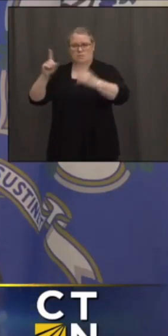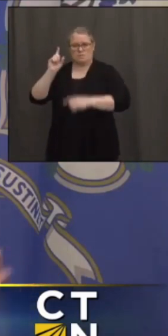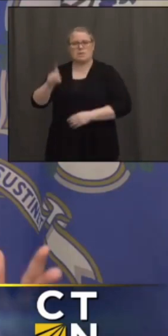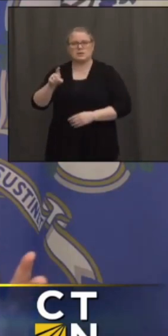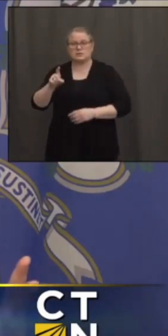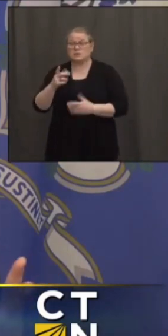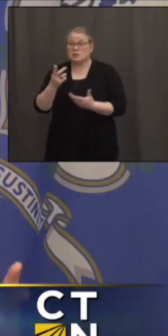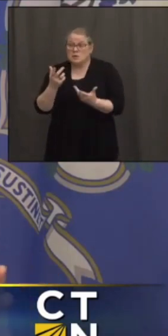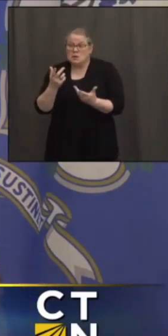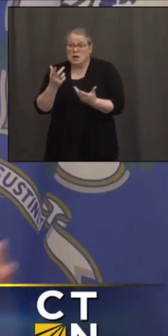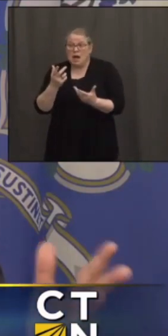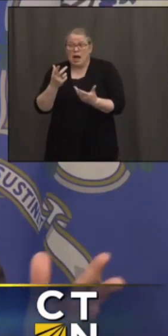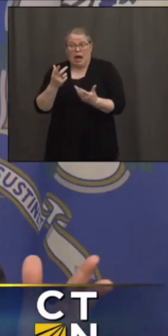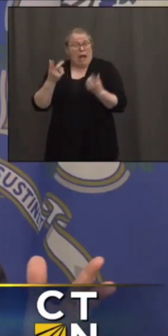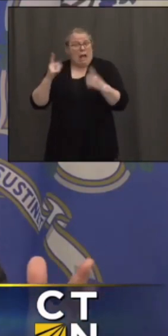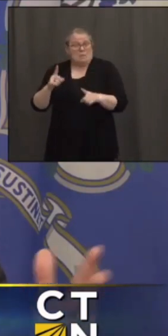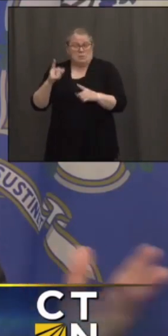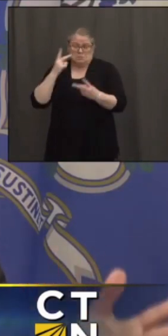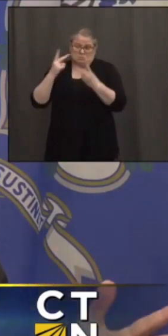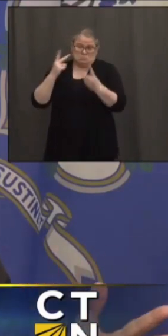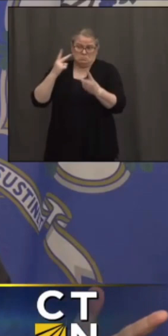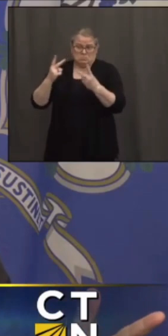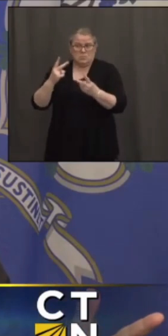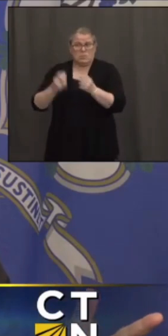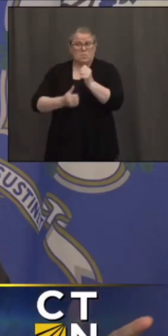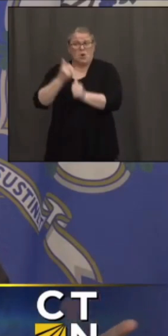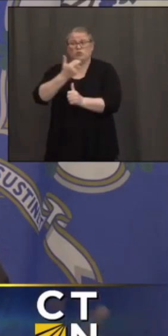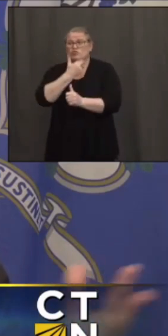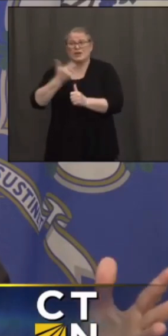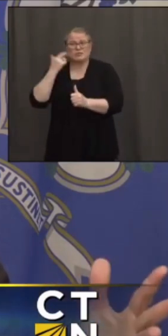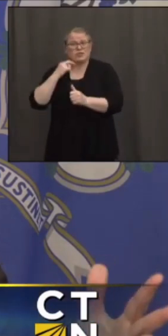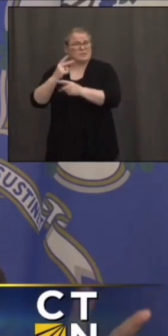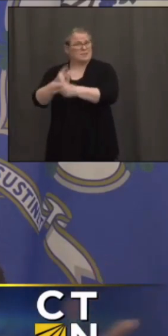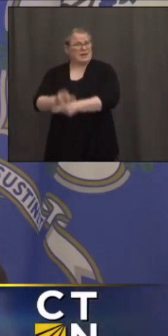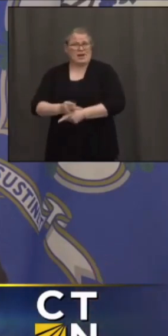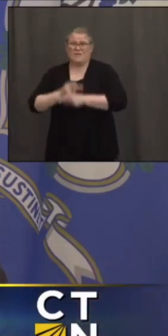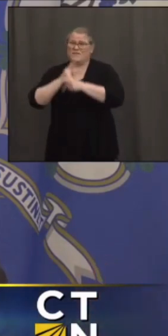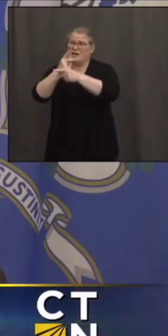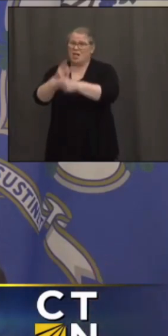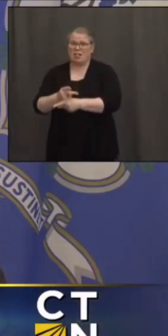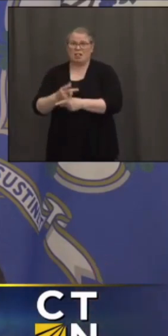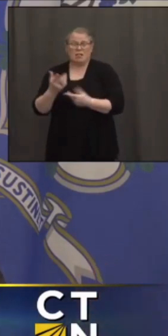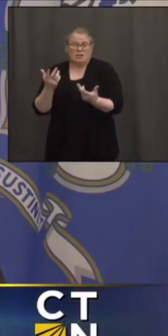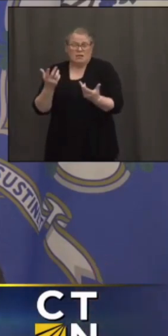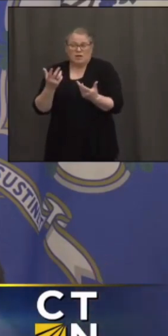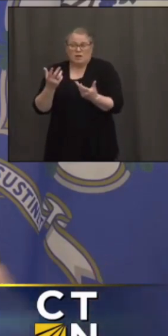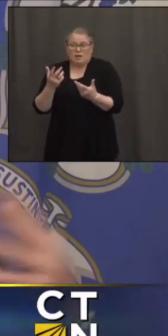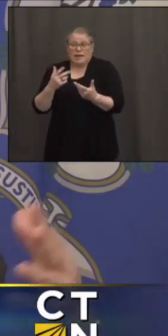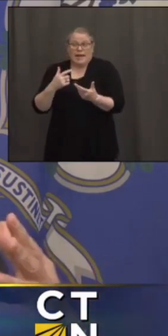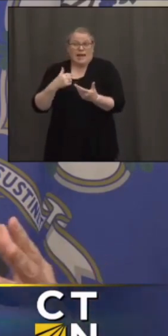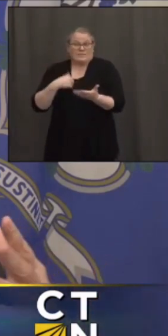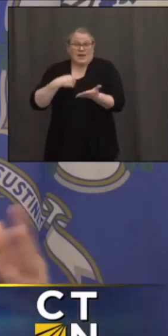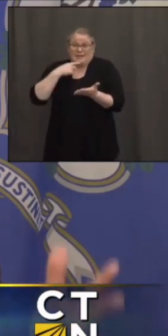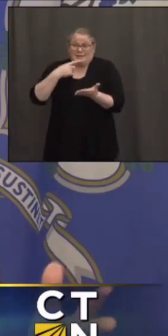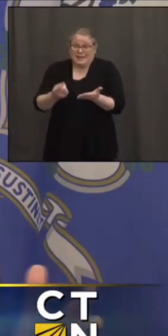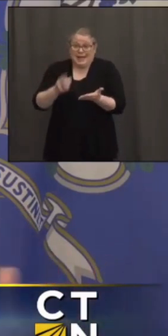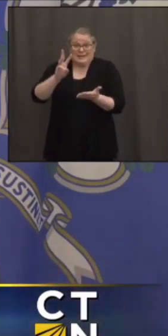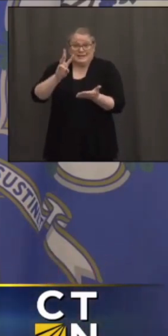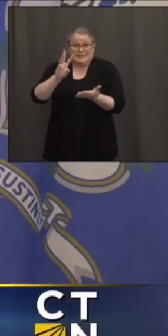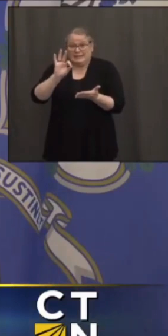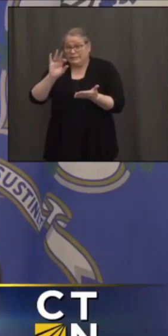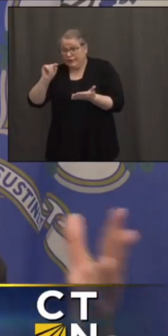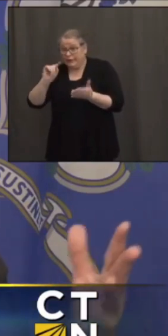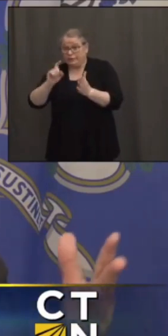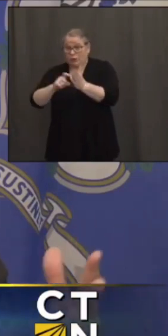have been very careful. And whether I say it's 6 feet of distance or not, they're making sure that